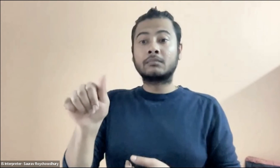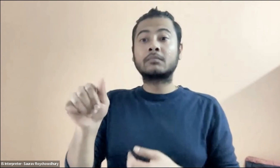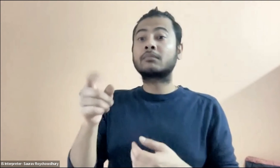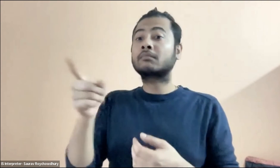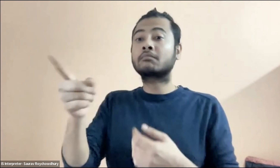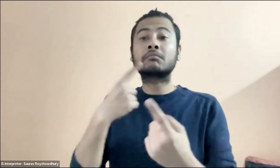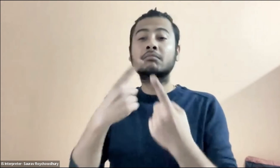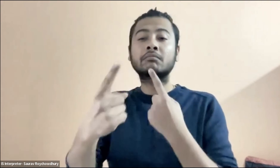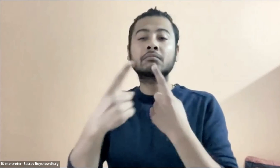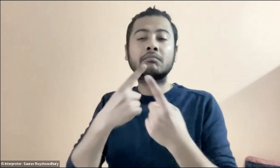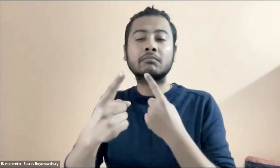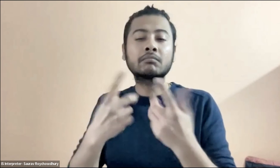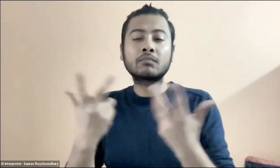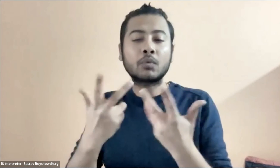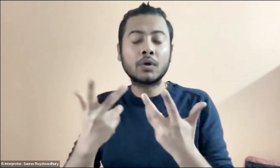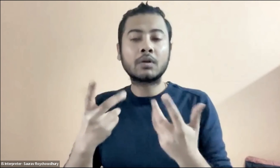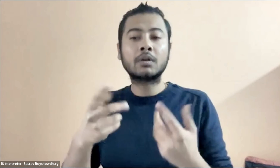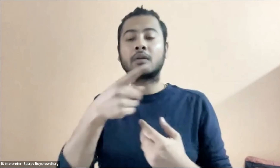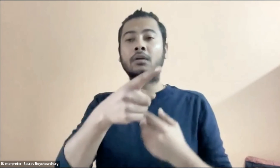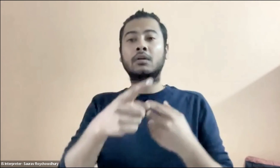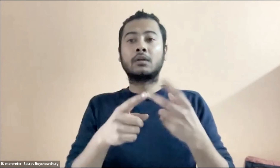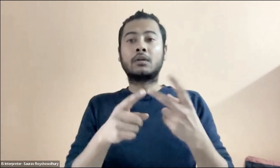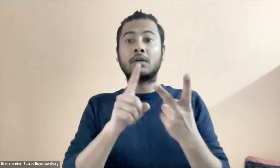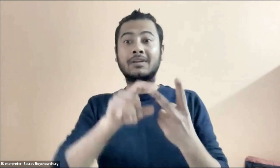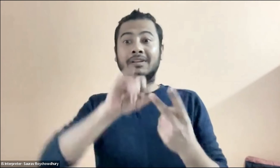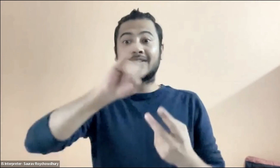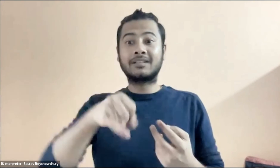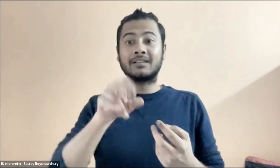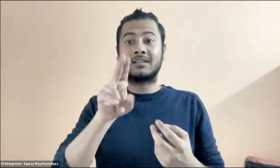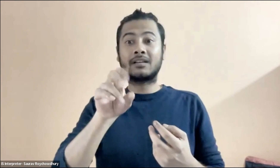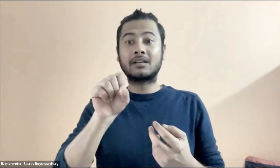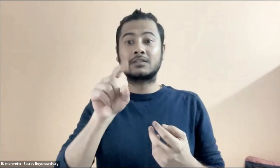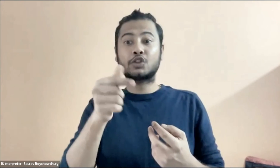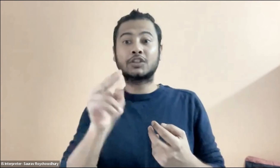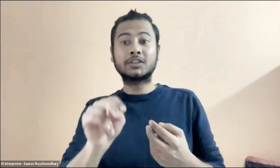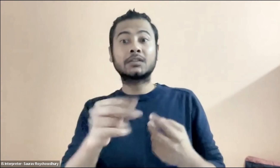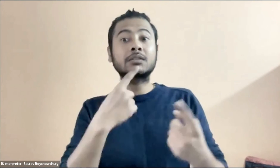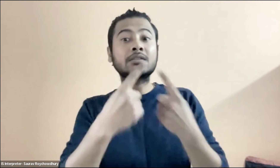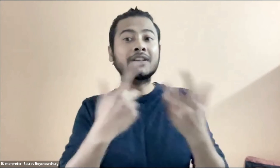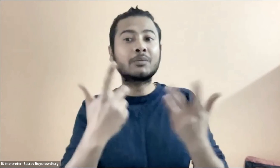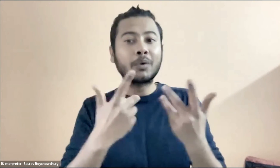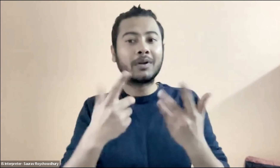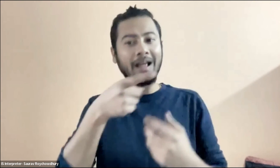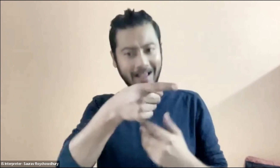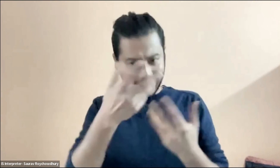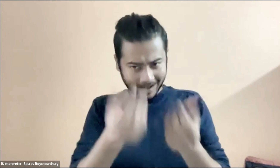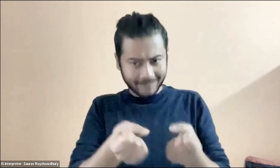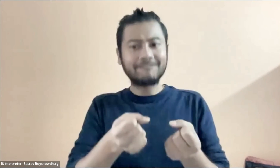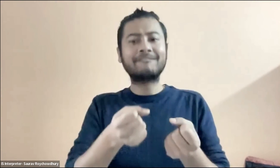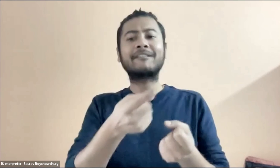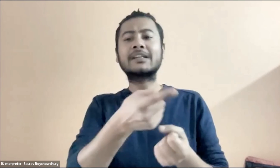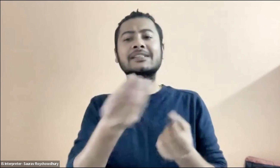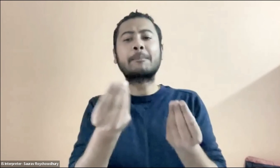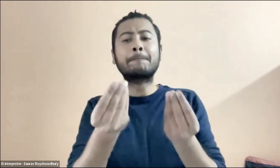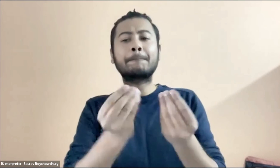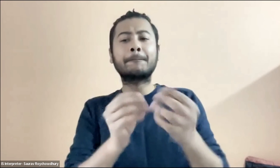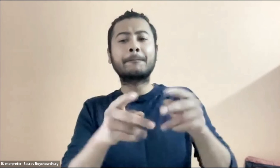that exist, the way that Justin had mentioned, I think we have to operate on multiple levels,